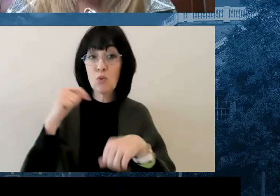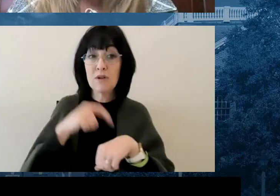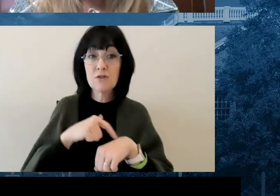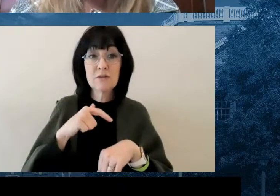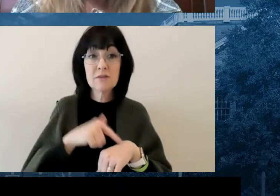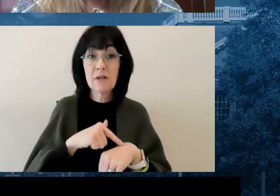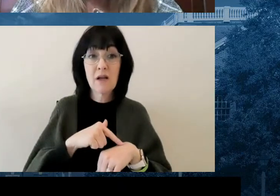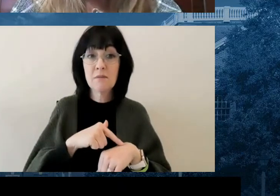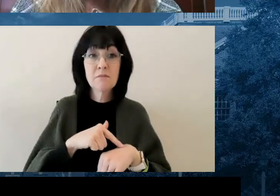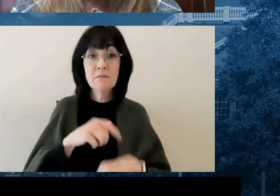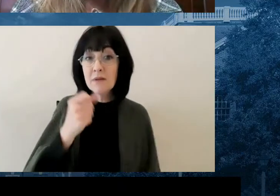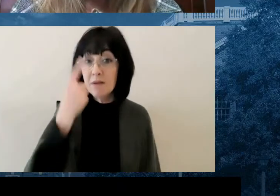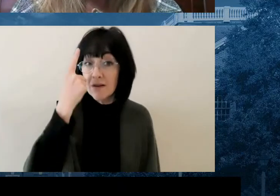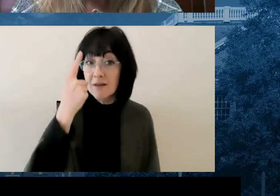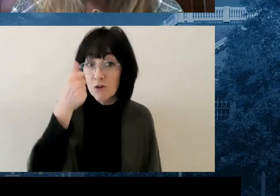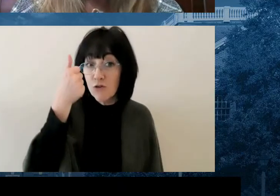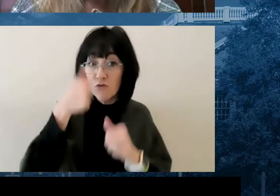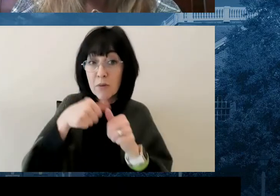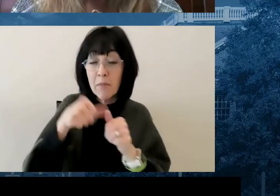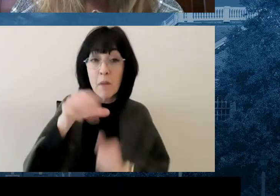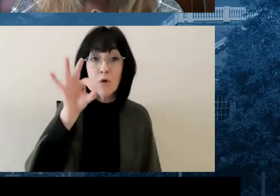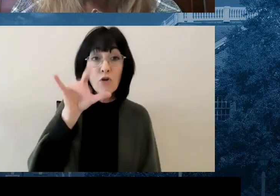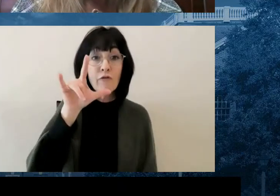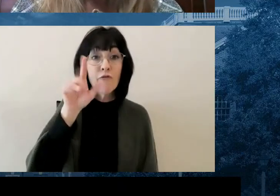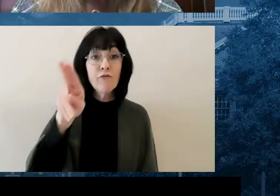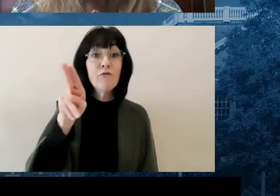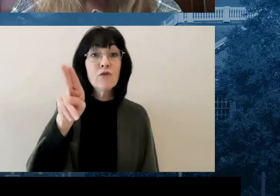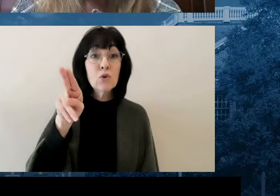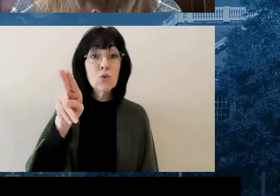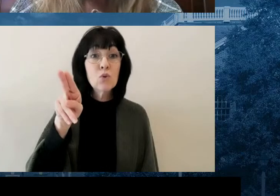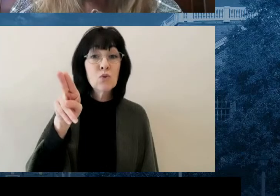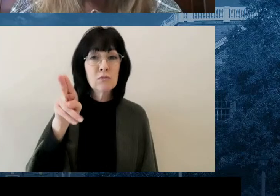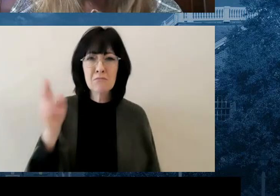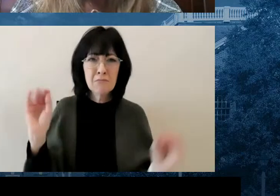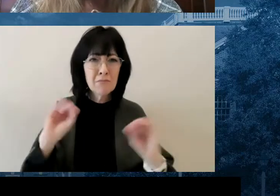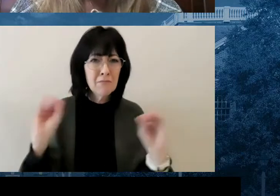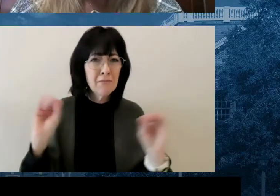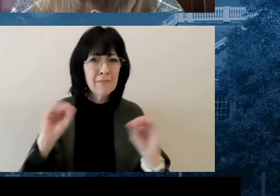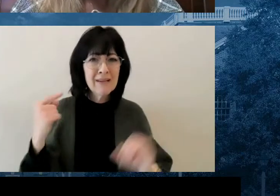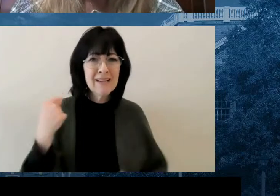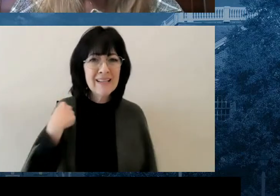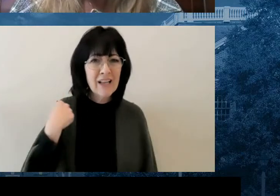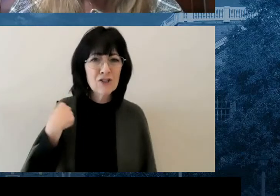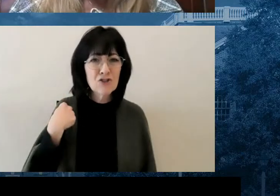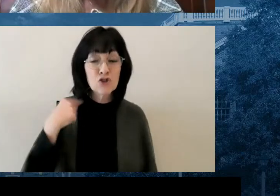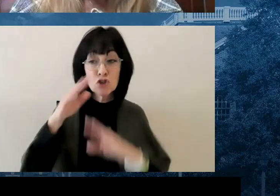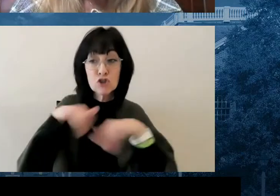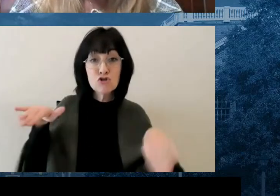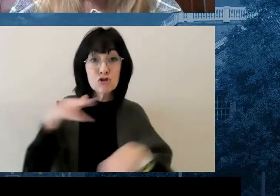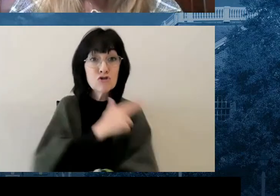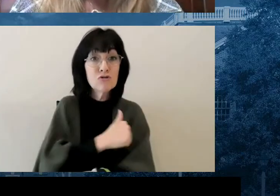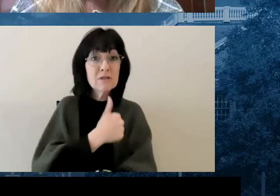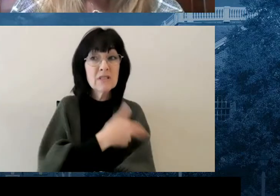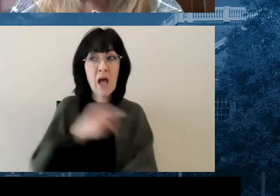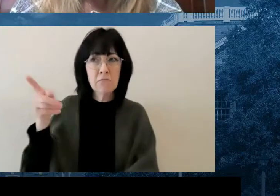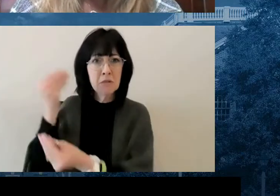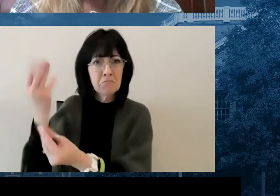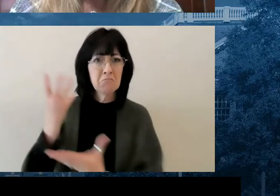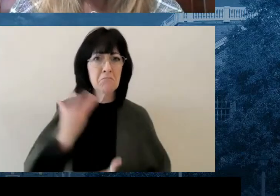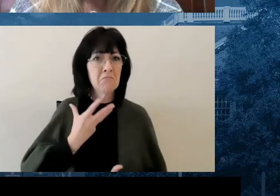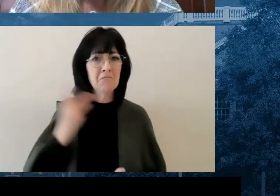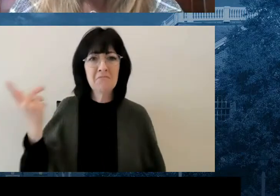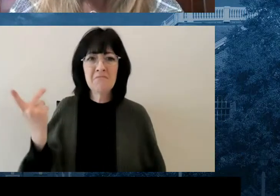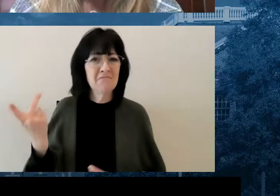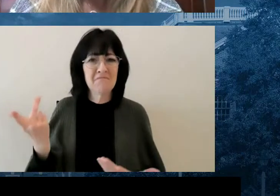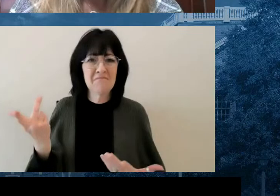non-eventful flu season. In fact, our children's hospital had hardly any cases, severe cases of the flu